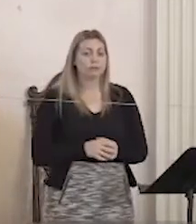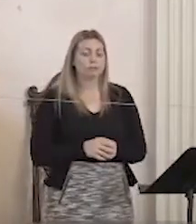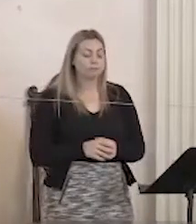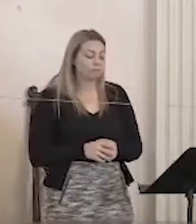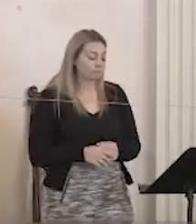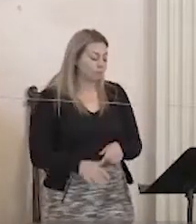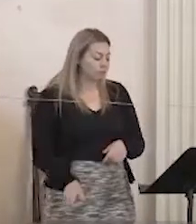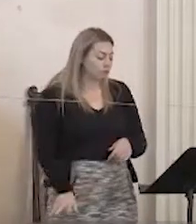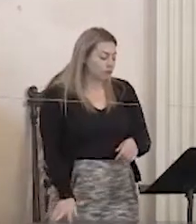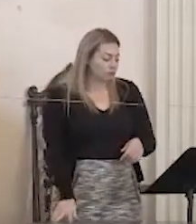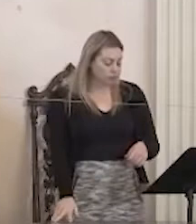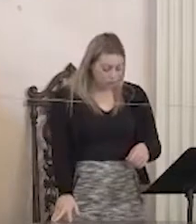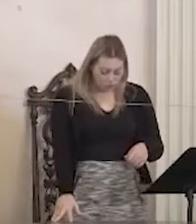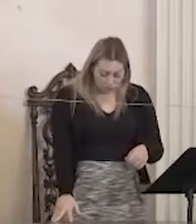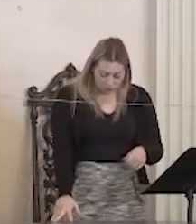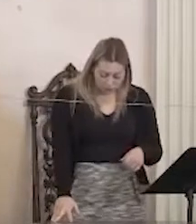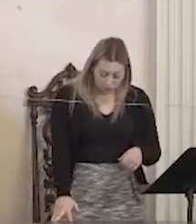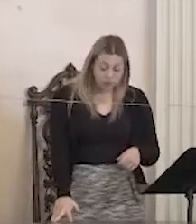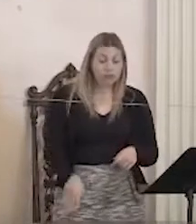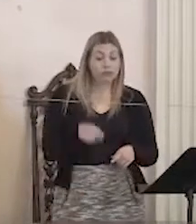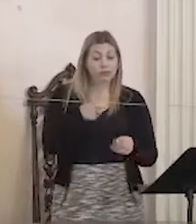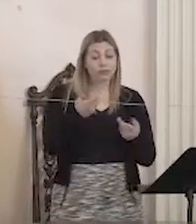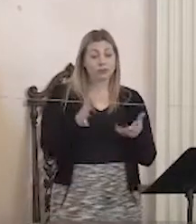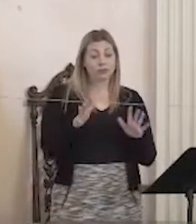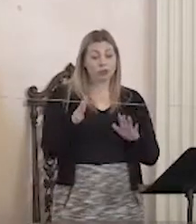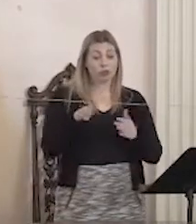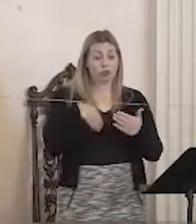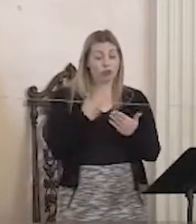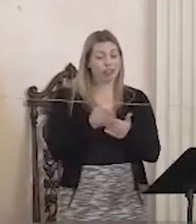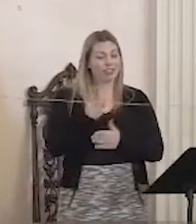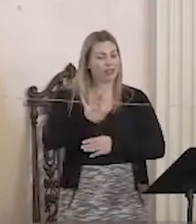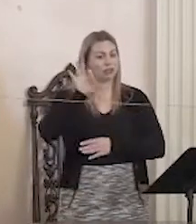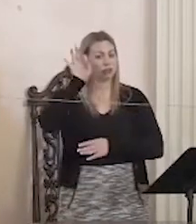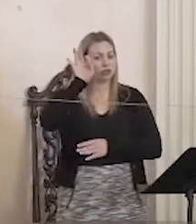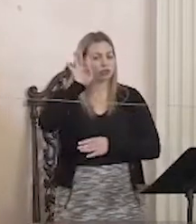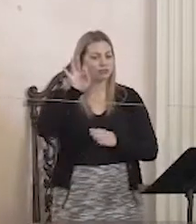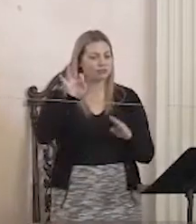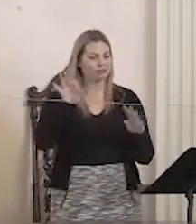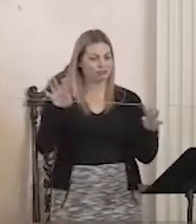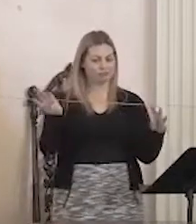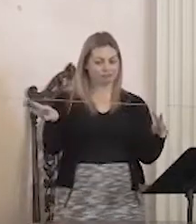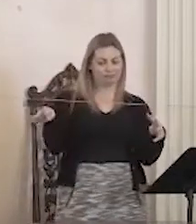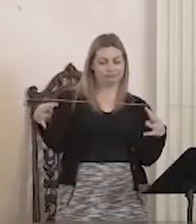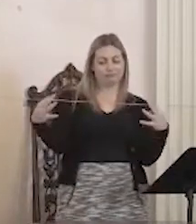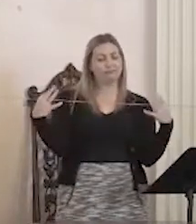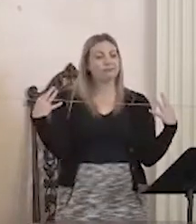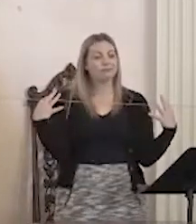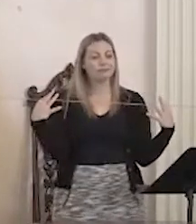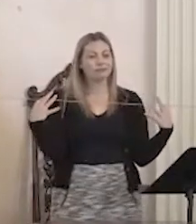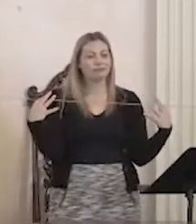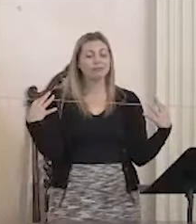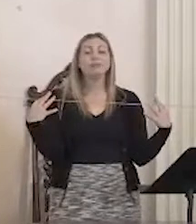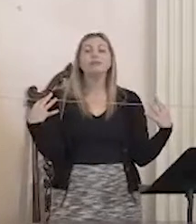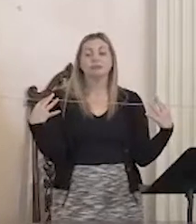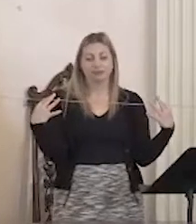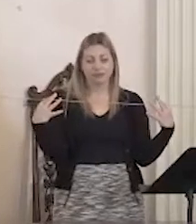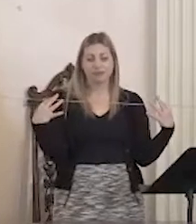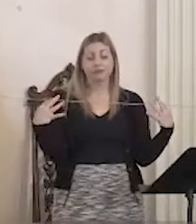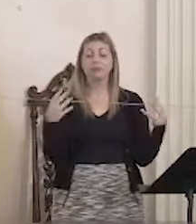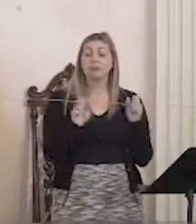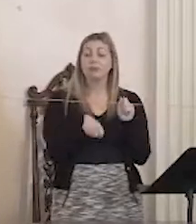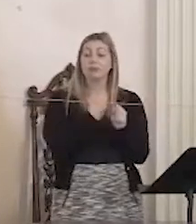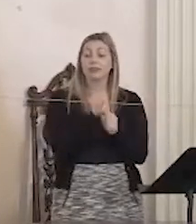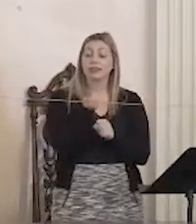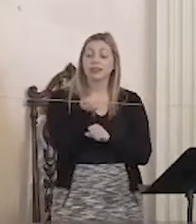And not long after his arrival, his preaching began to garner attention. By